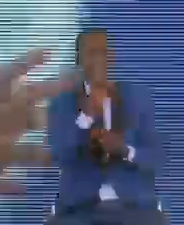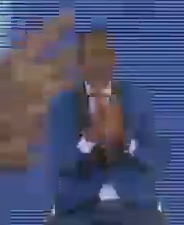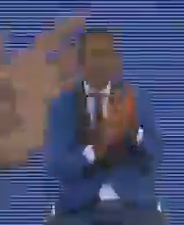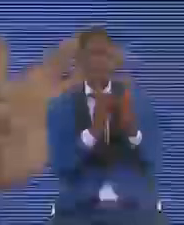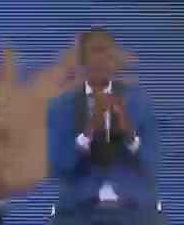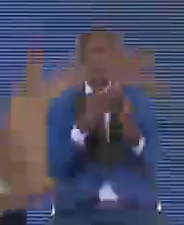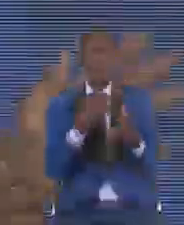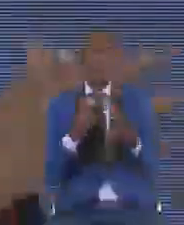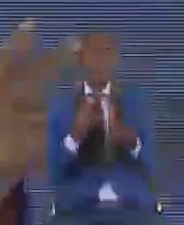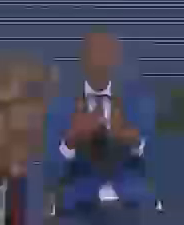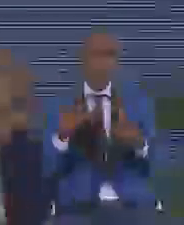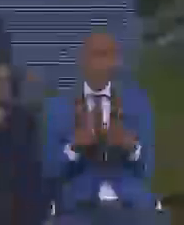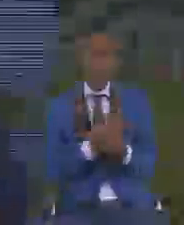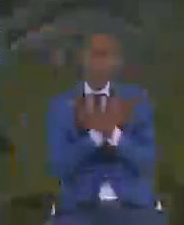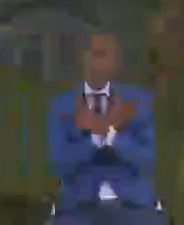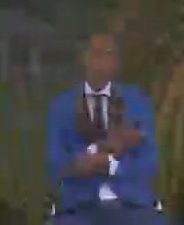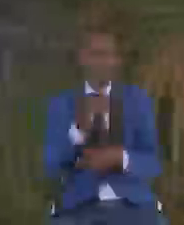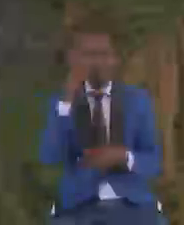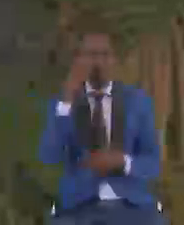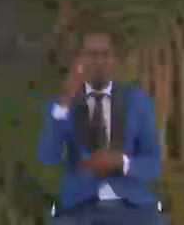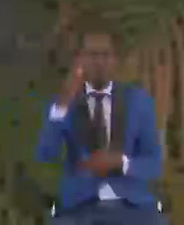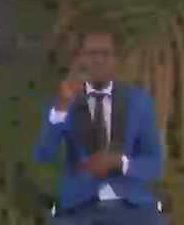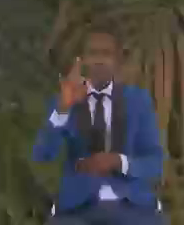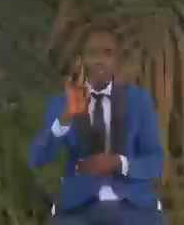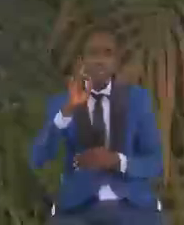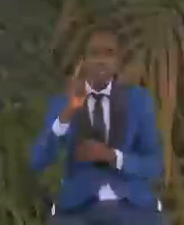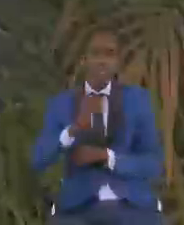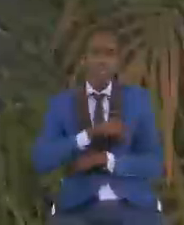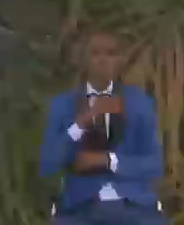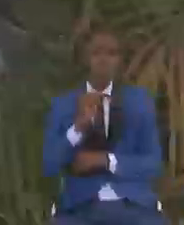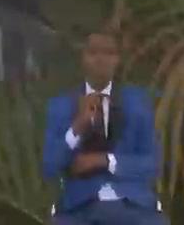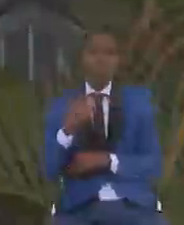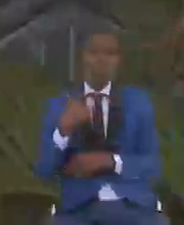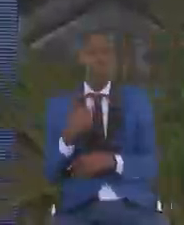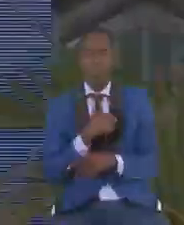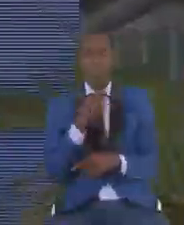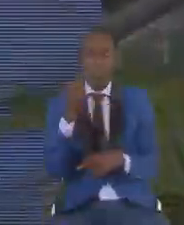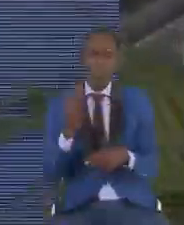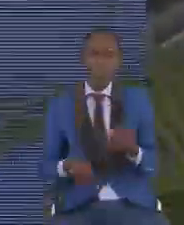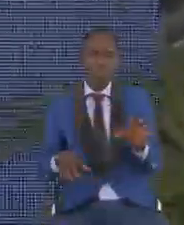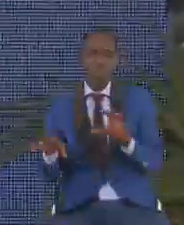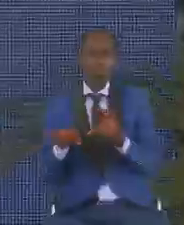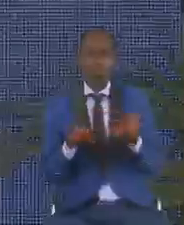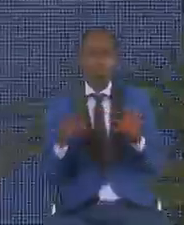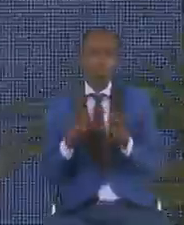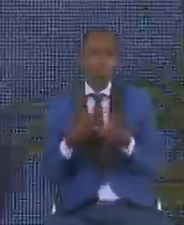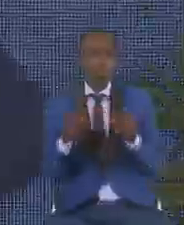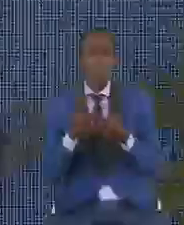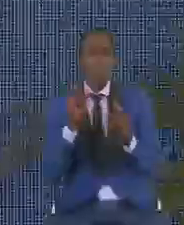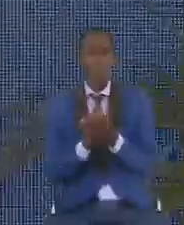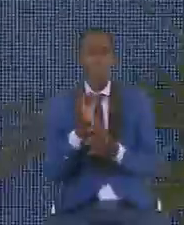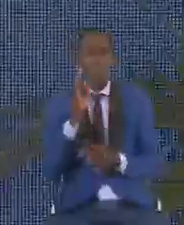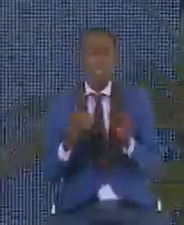we rest for 28 days. We cannot do it like that if we're